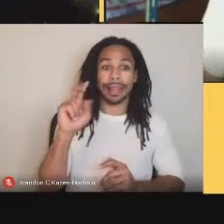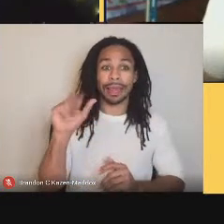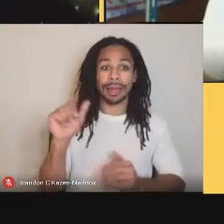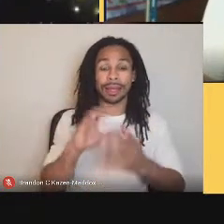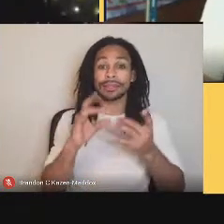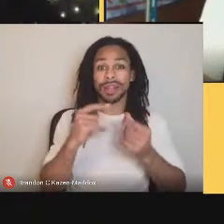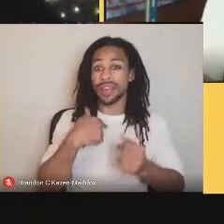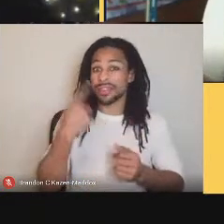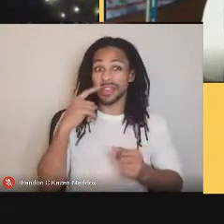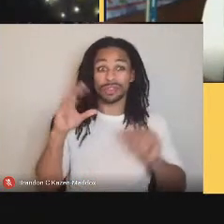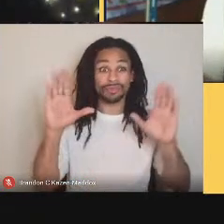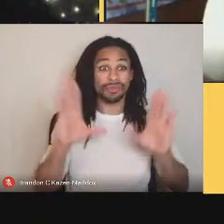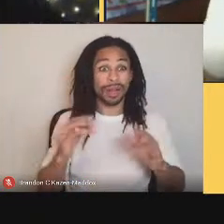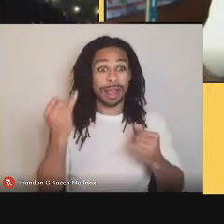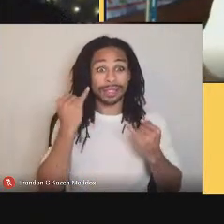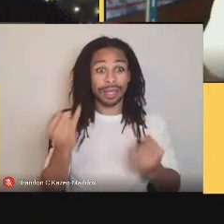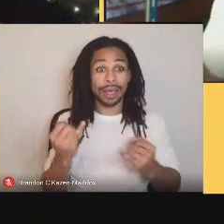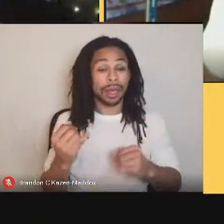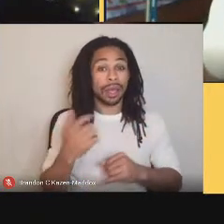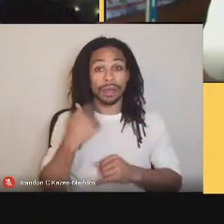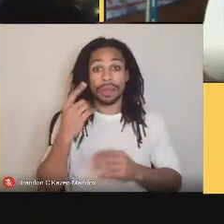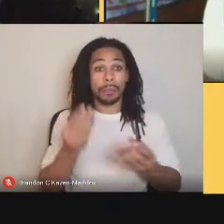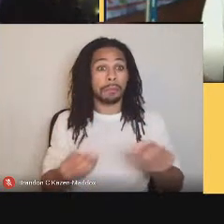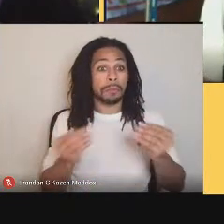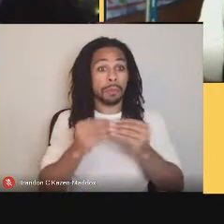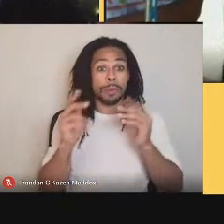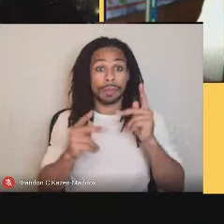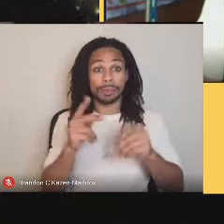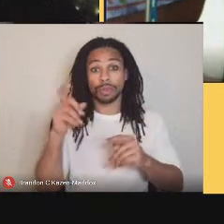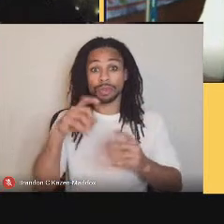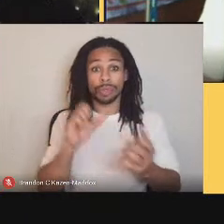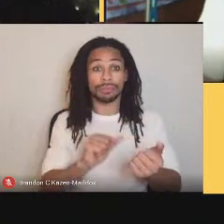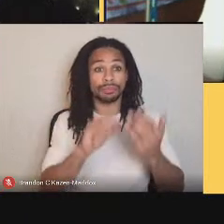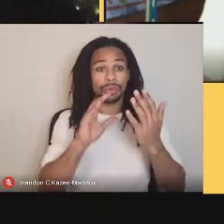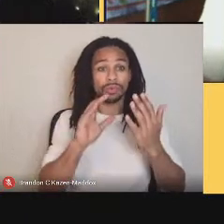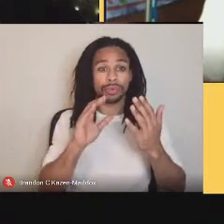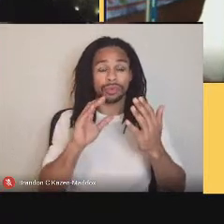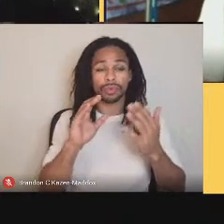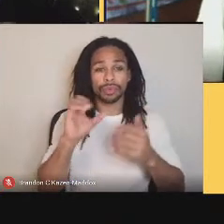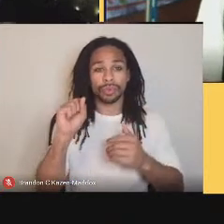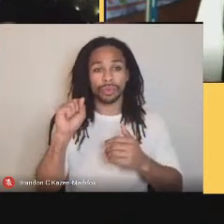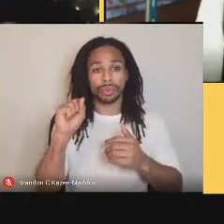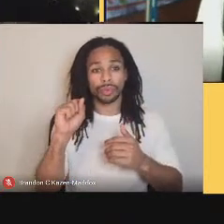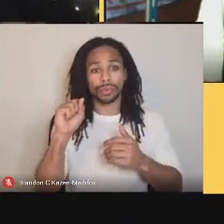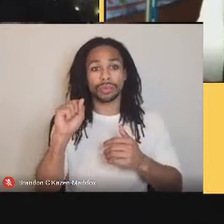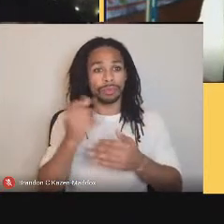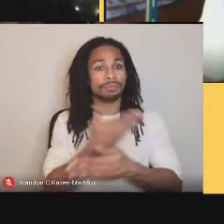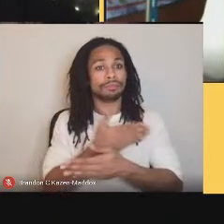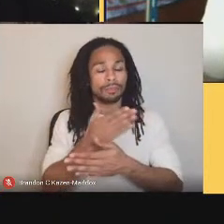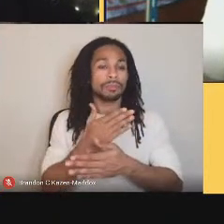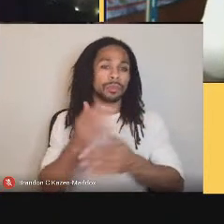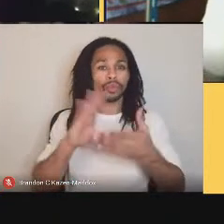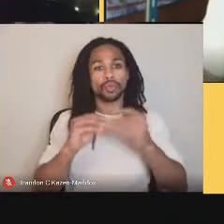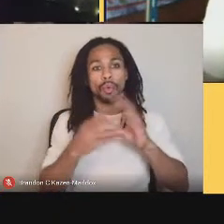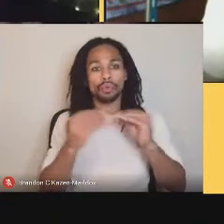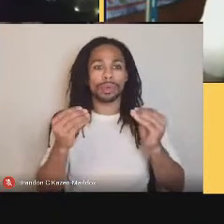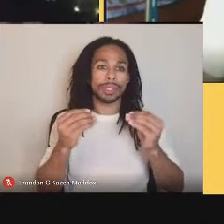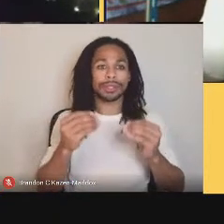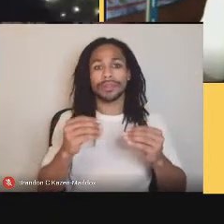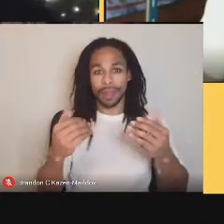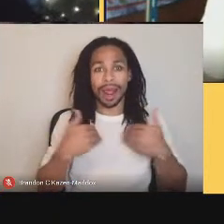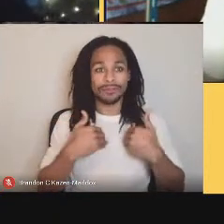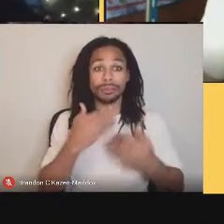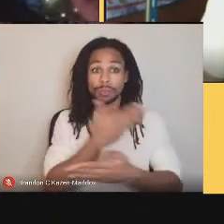great ideas. I think that more people should approach scored storytelling, understanding that they work together and they are not